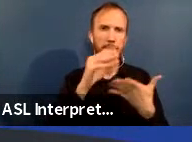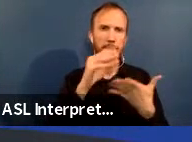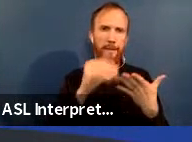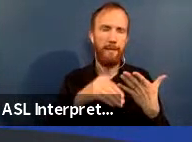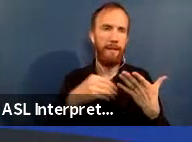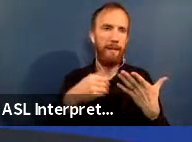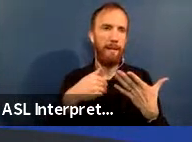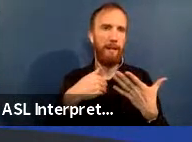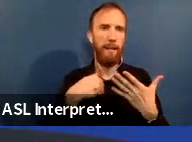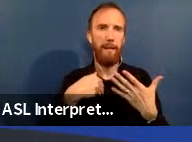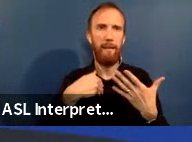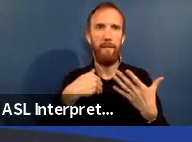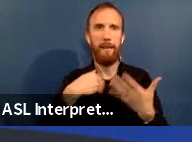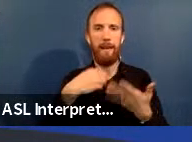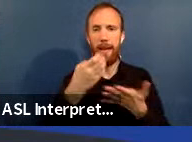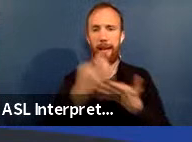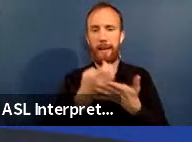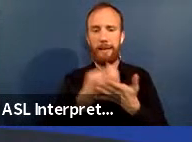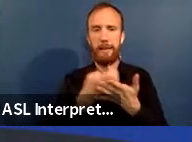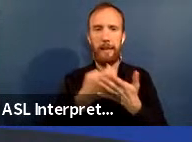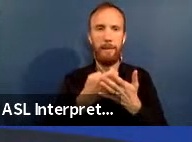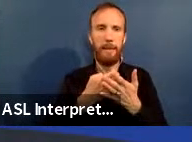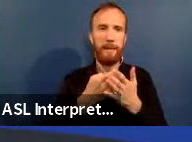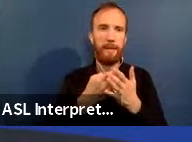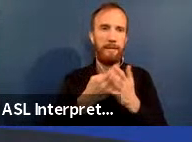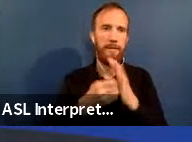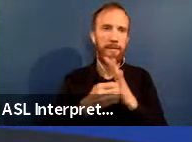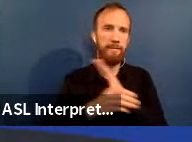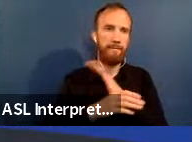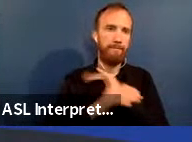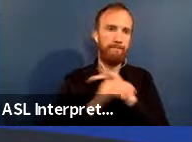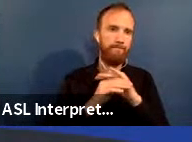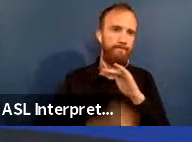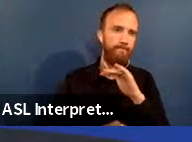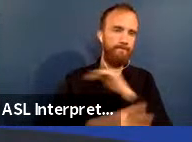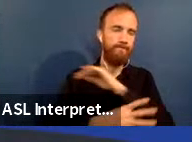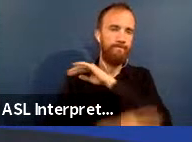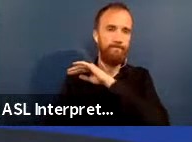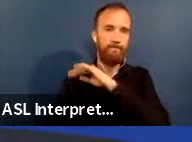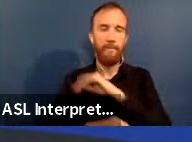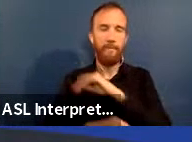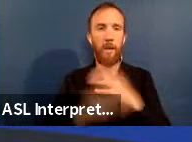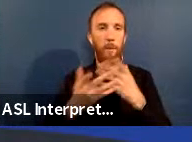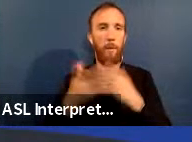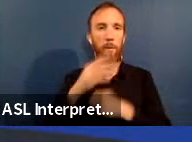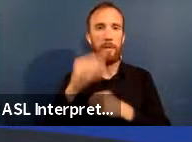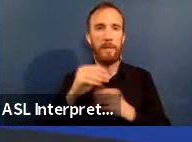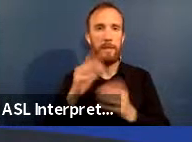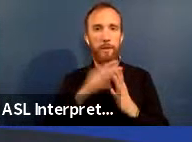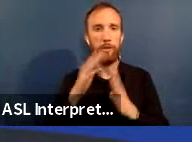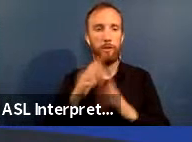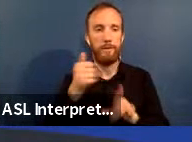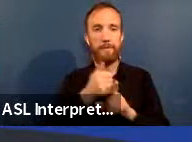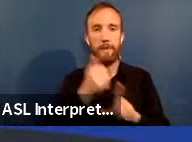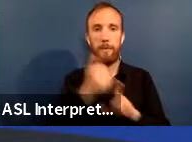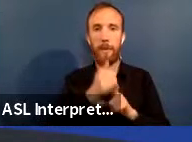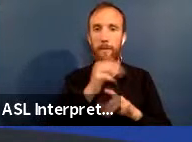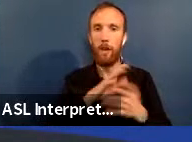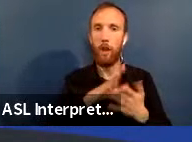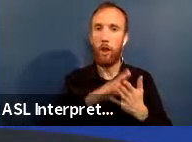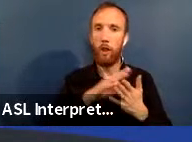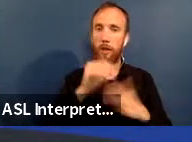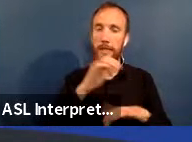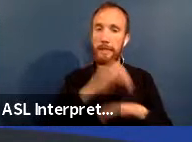economic disadvantage, what percent of our students are learning English, to make sure we're providing them with the supports in order